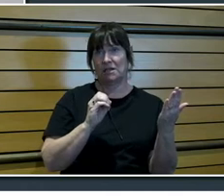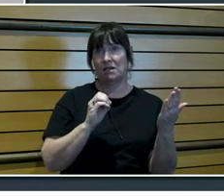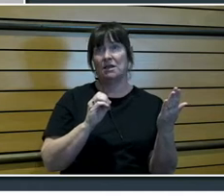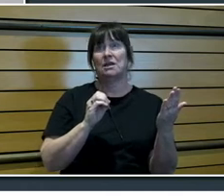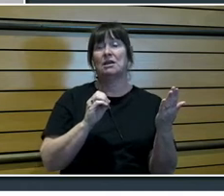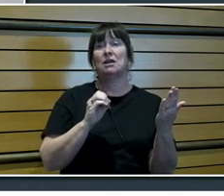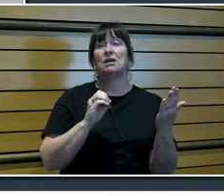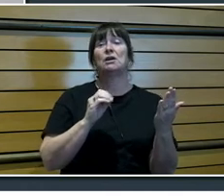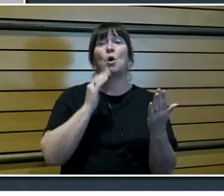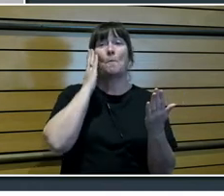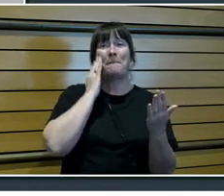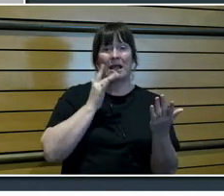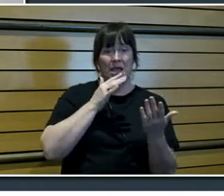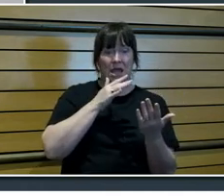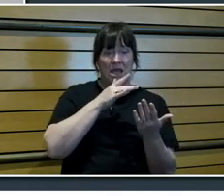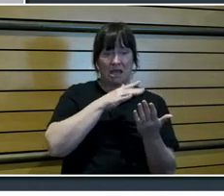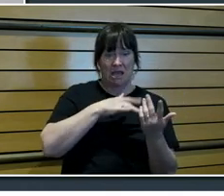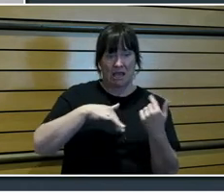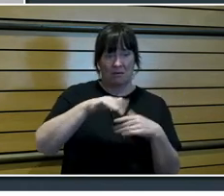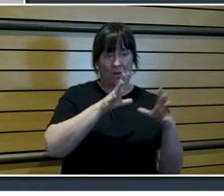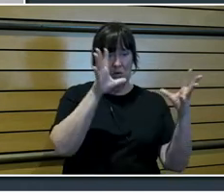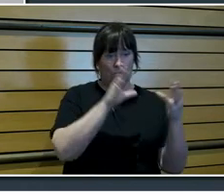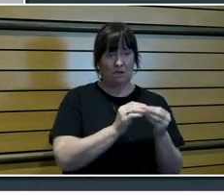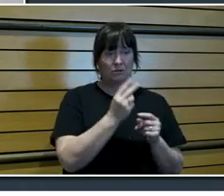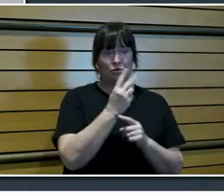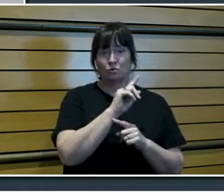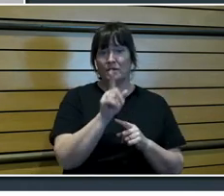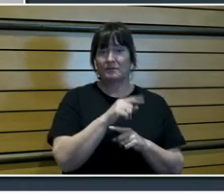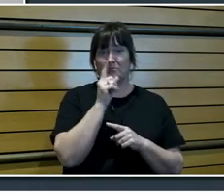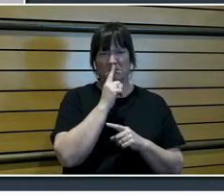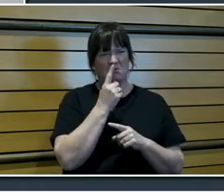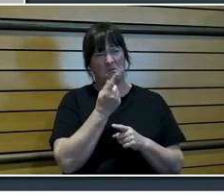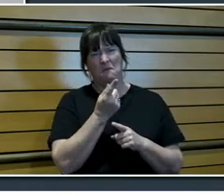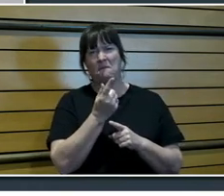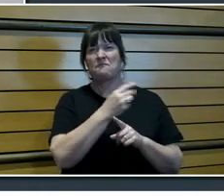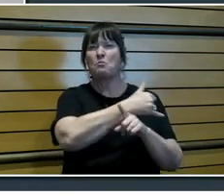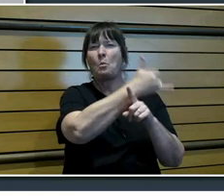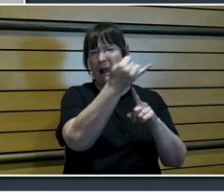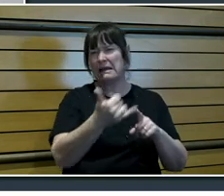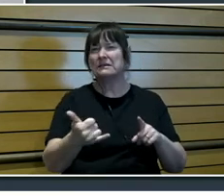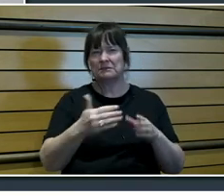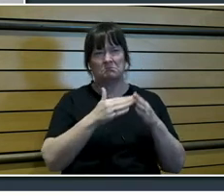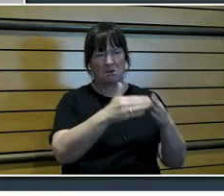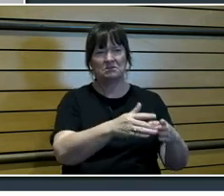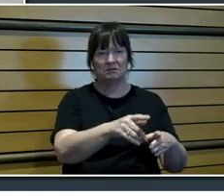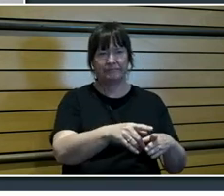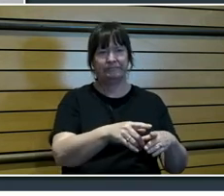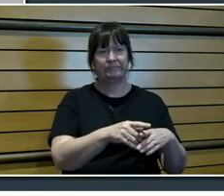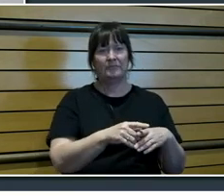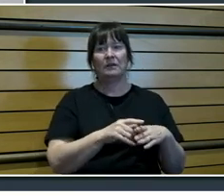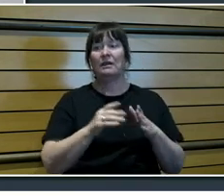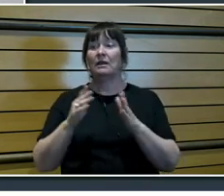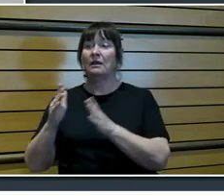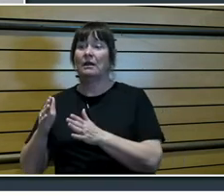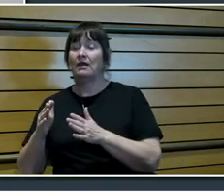comprised 2,000 residents, whalers, whoever they were, and we were a bit of a worry. Māori, according to